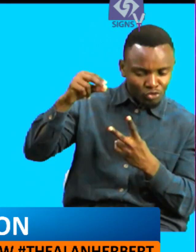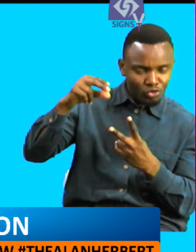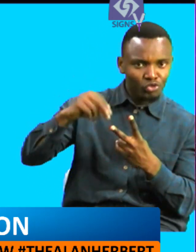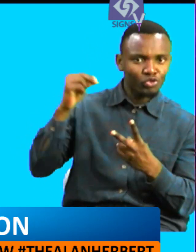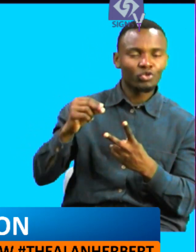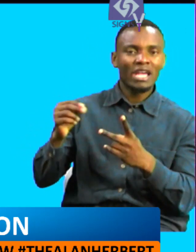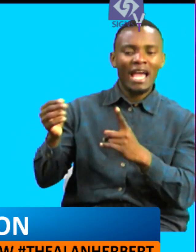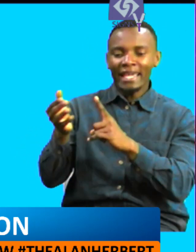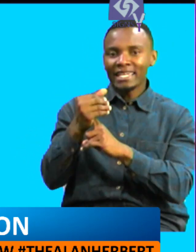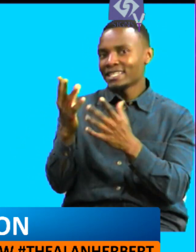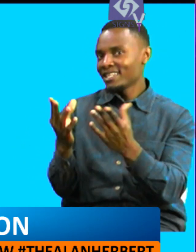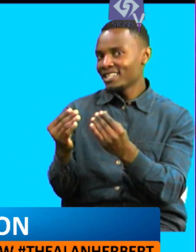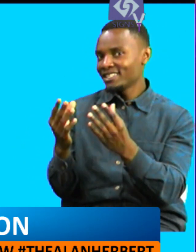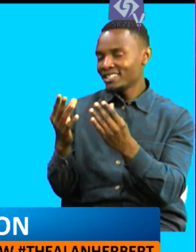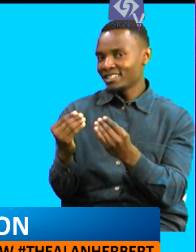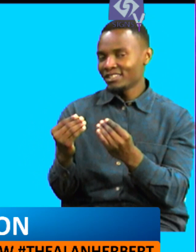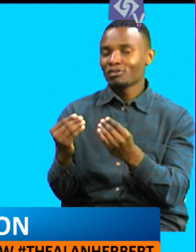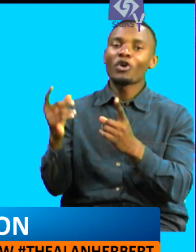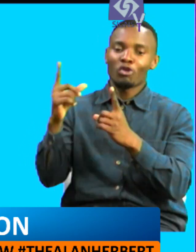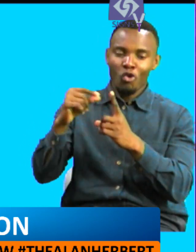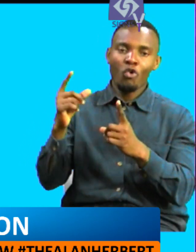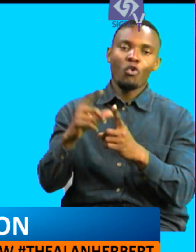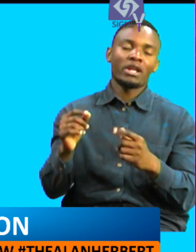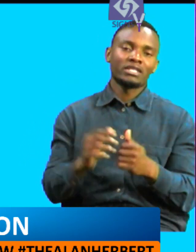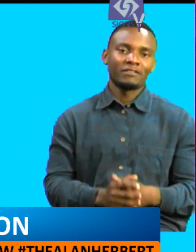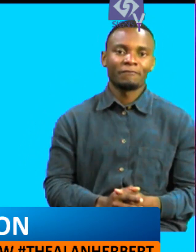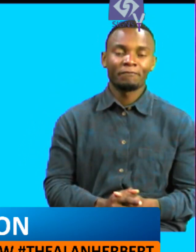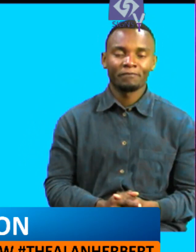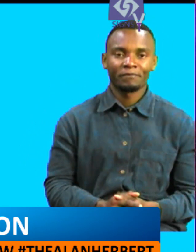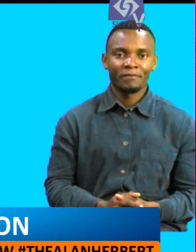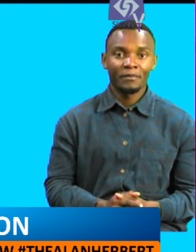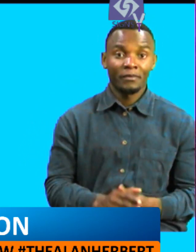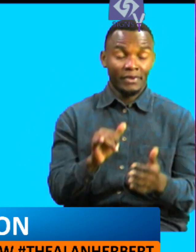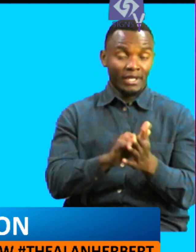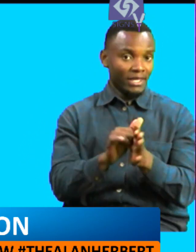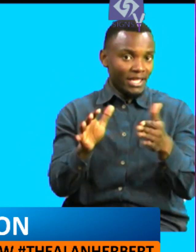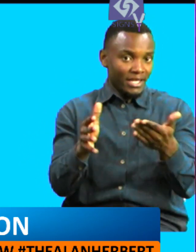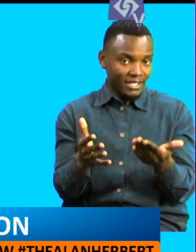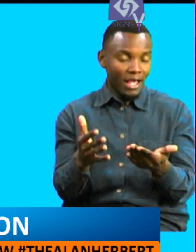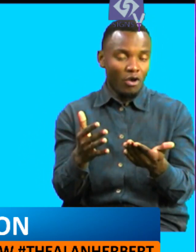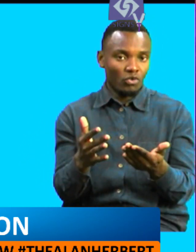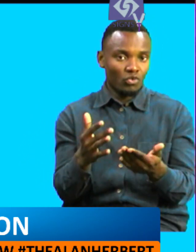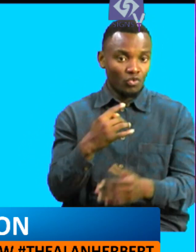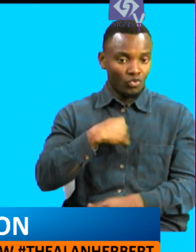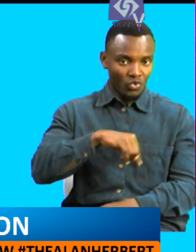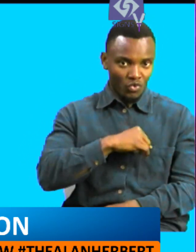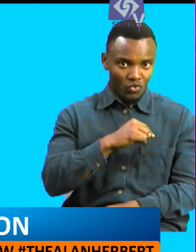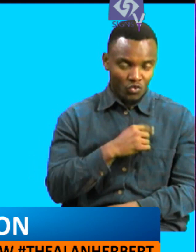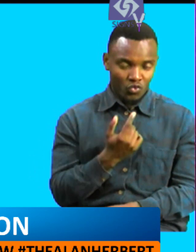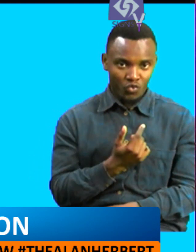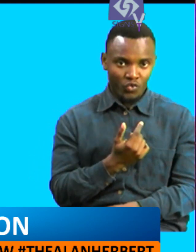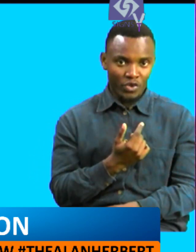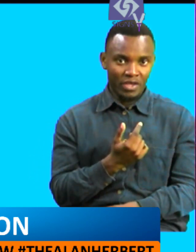I always look for synonyms that feel easier to pronounce. Yes, so that is how we have